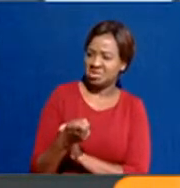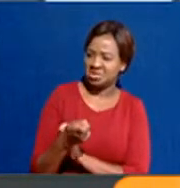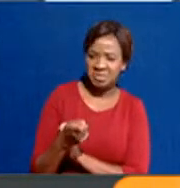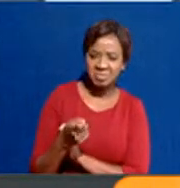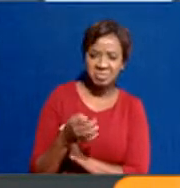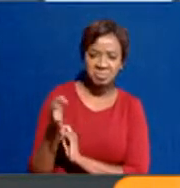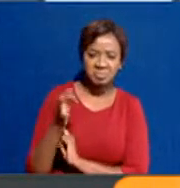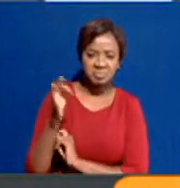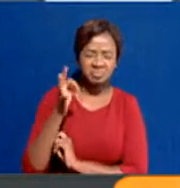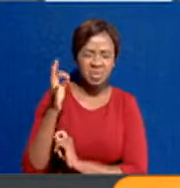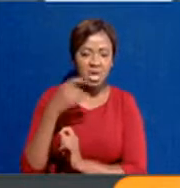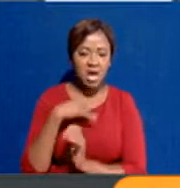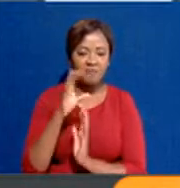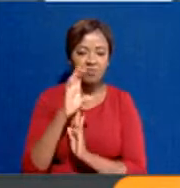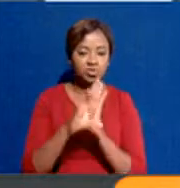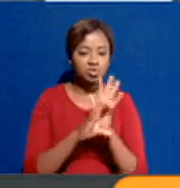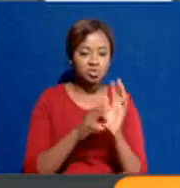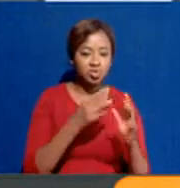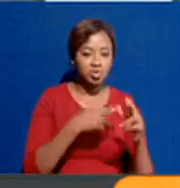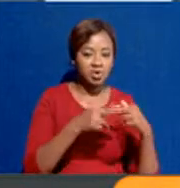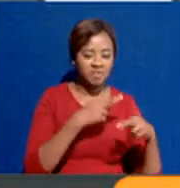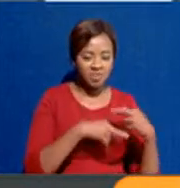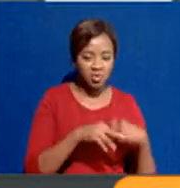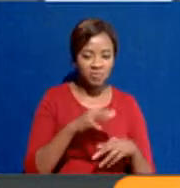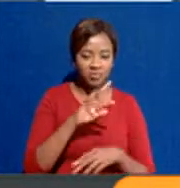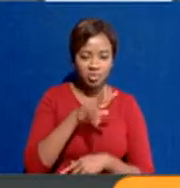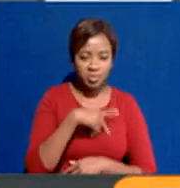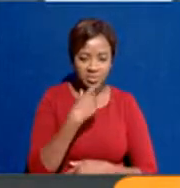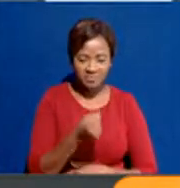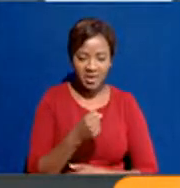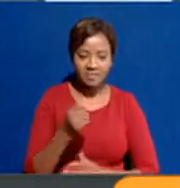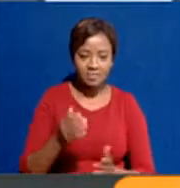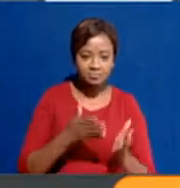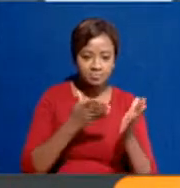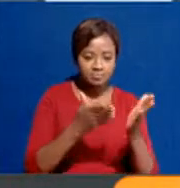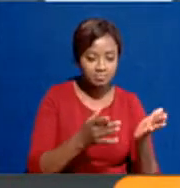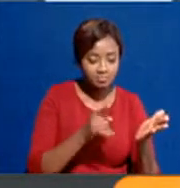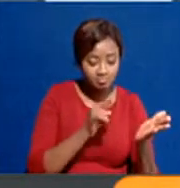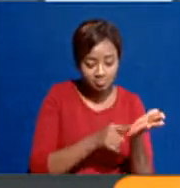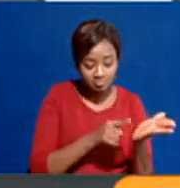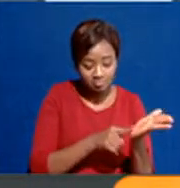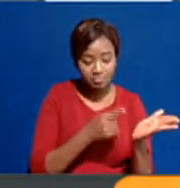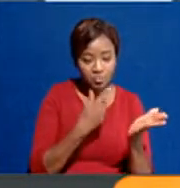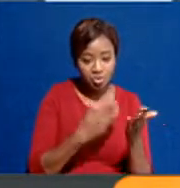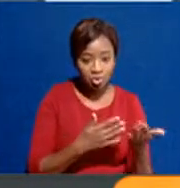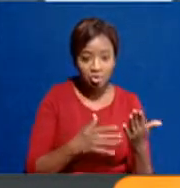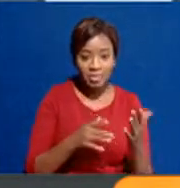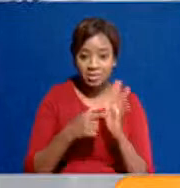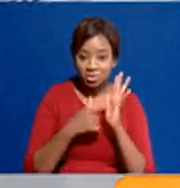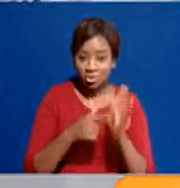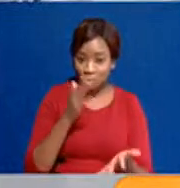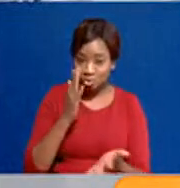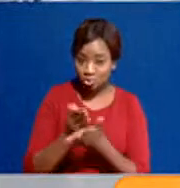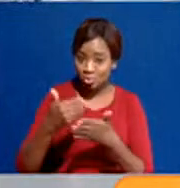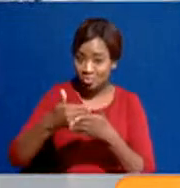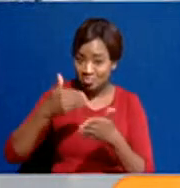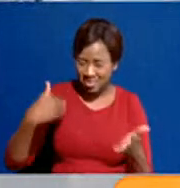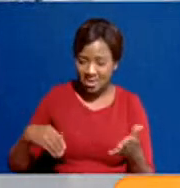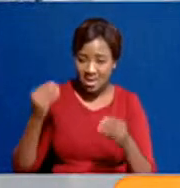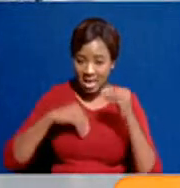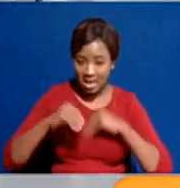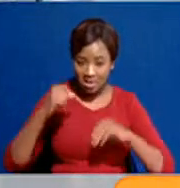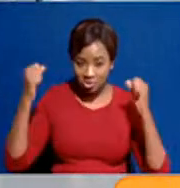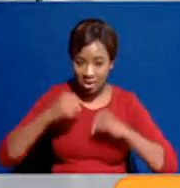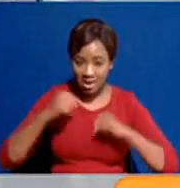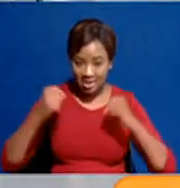a constitutional review of 2005 that is presented to the people. Unfortunately, it doesn't reflect the pre-election agreements, and therefore there was